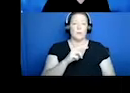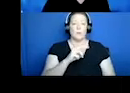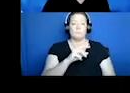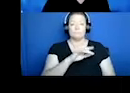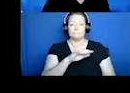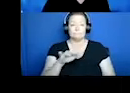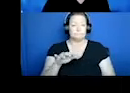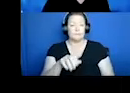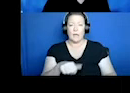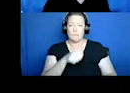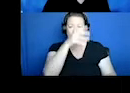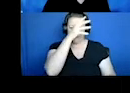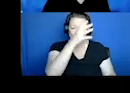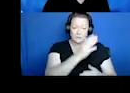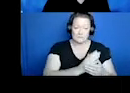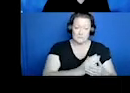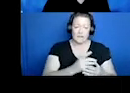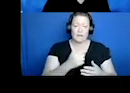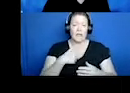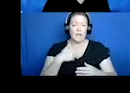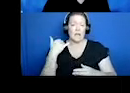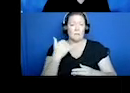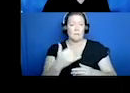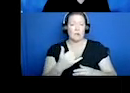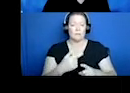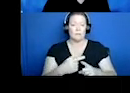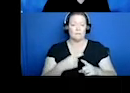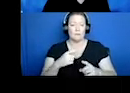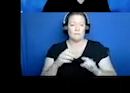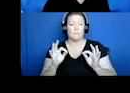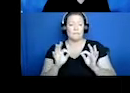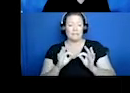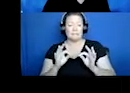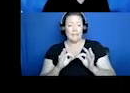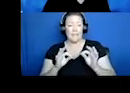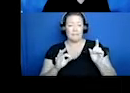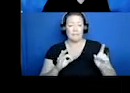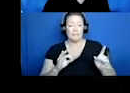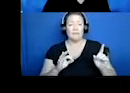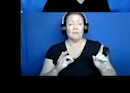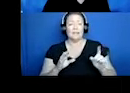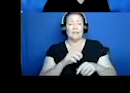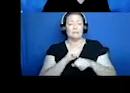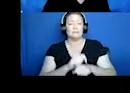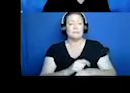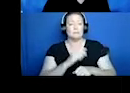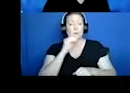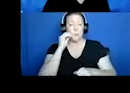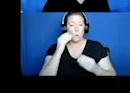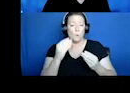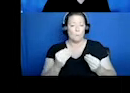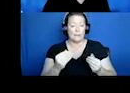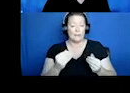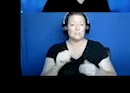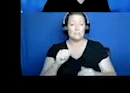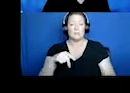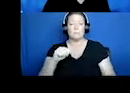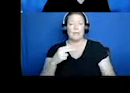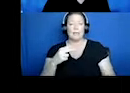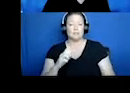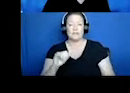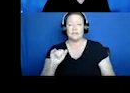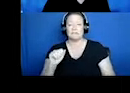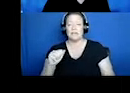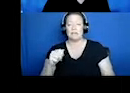And I just wanted to acknowledge that I am calling in from Kinflane, Flagstaff, which is traditional homelands of the Diné, Hopi, Apache,